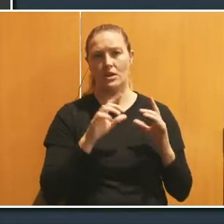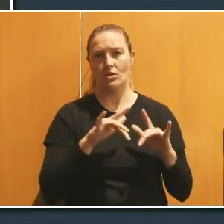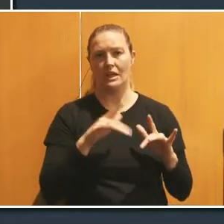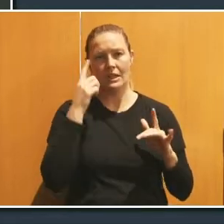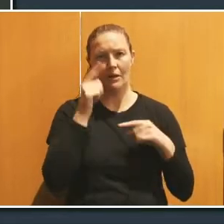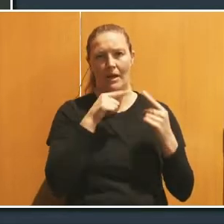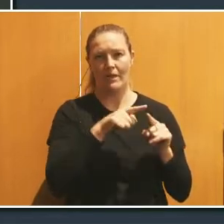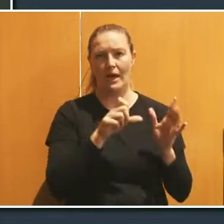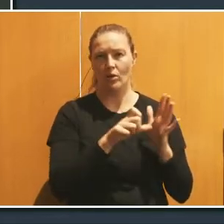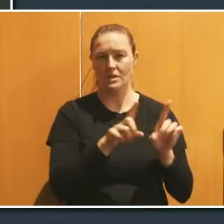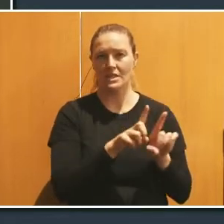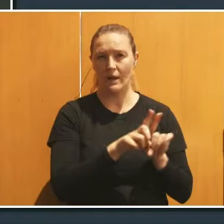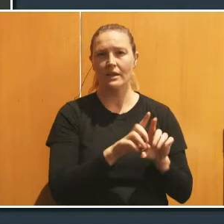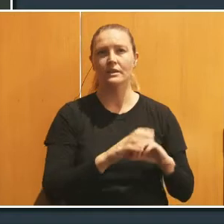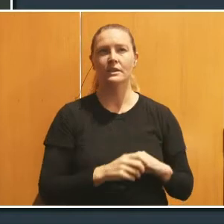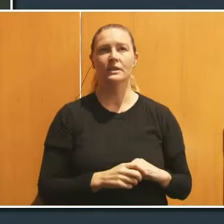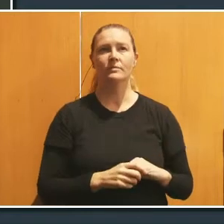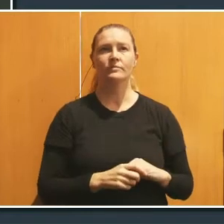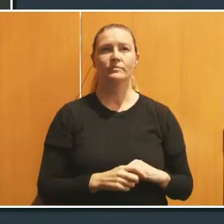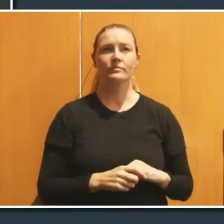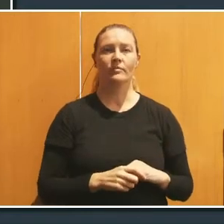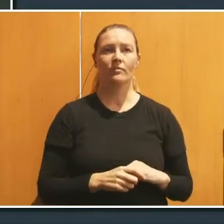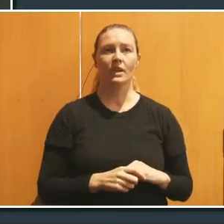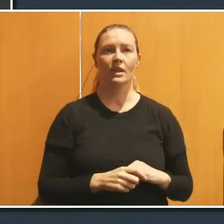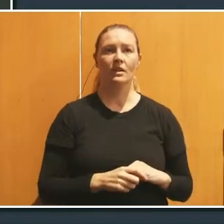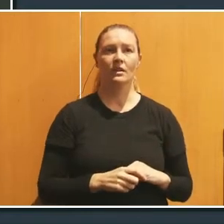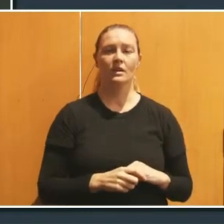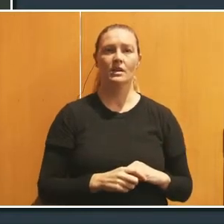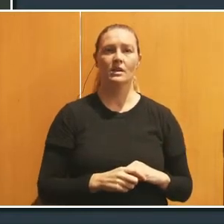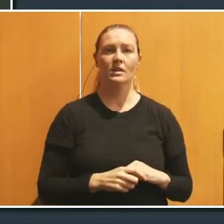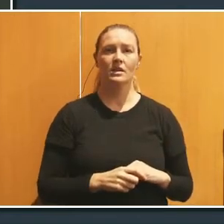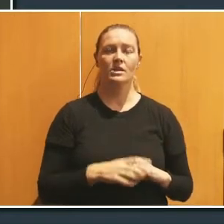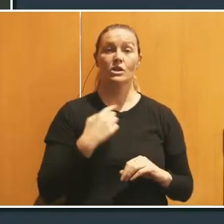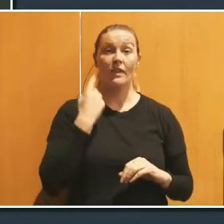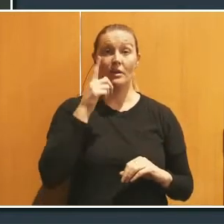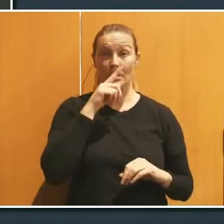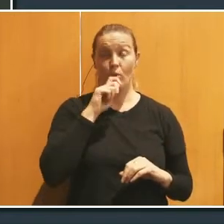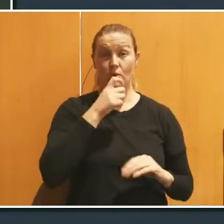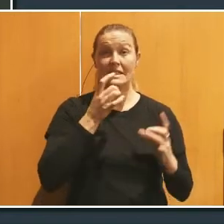think that it would probably get people to start thinking of doing it,